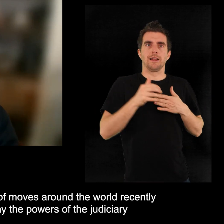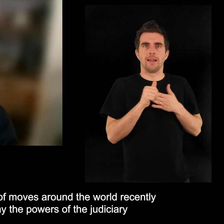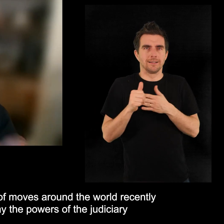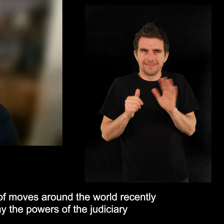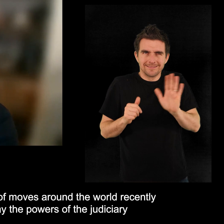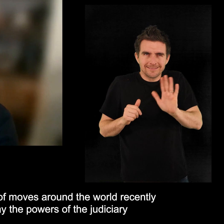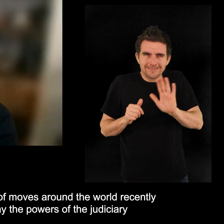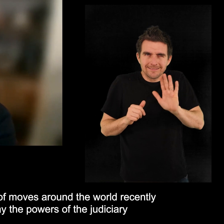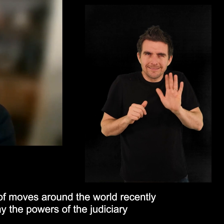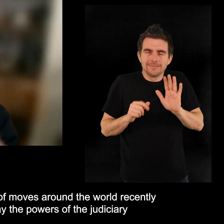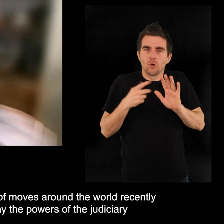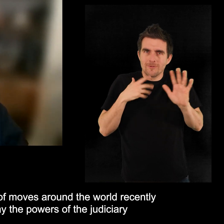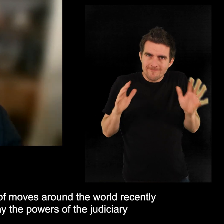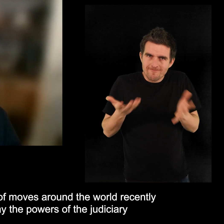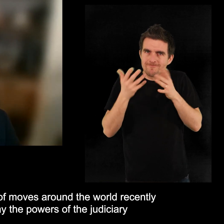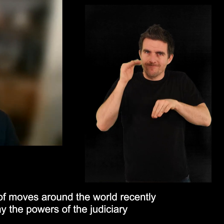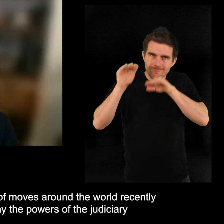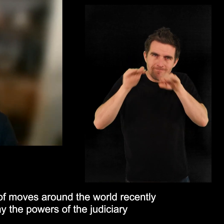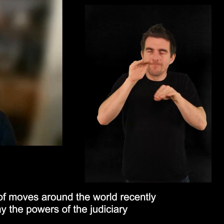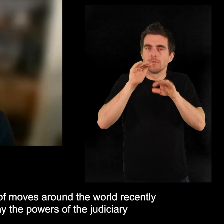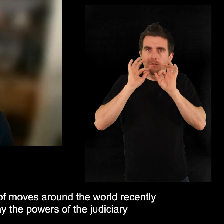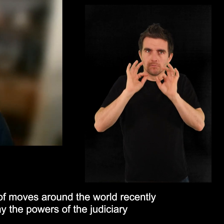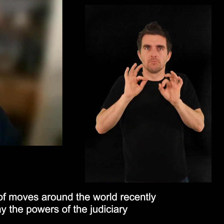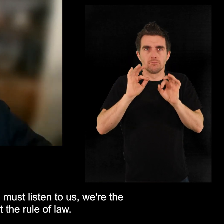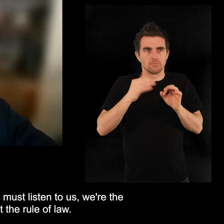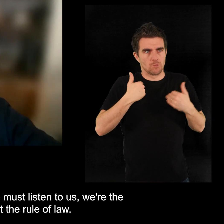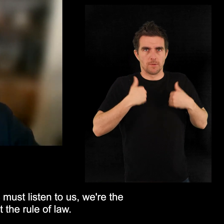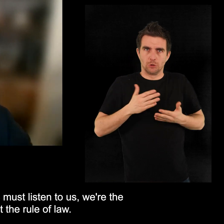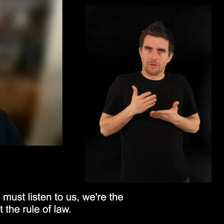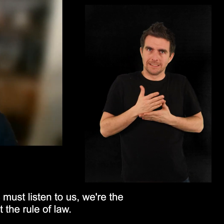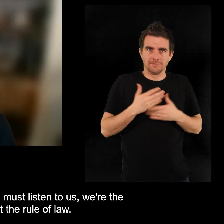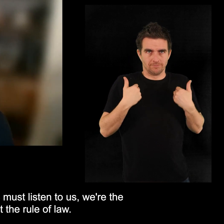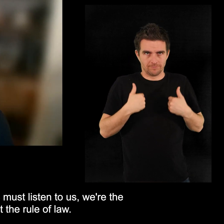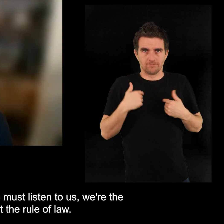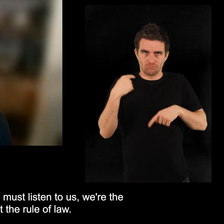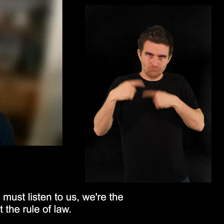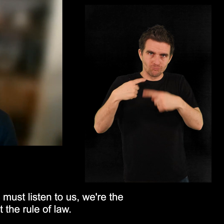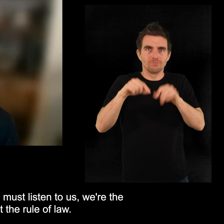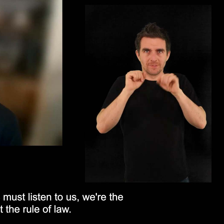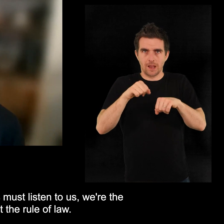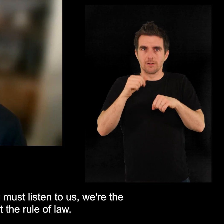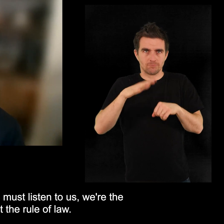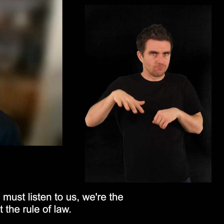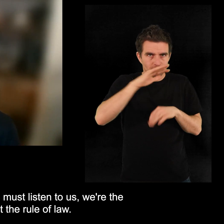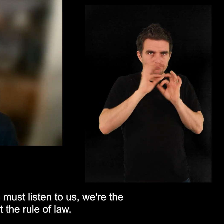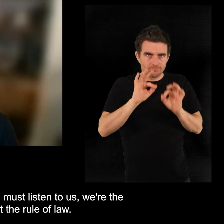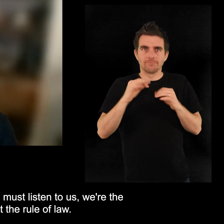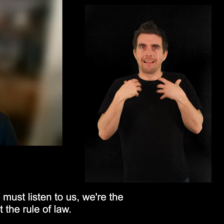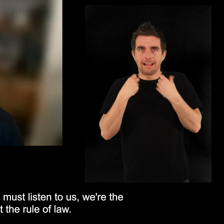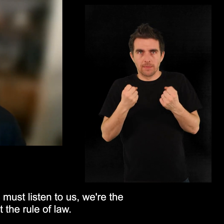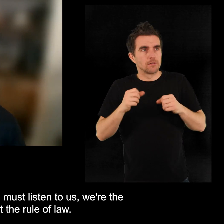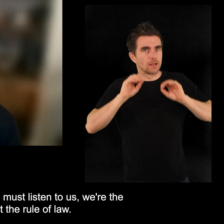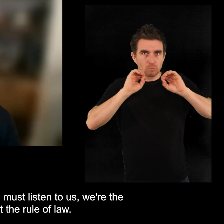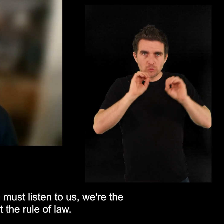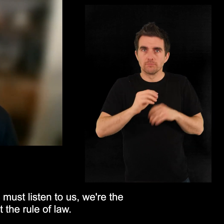the executive to take away the powers of the judiciary, to say, no, no, no, the courts must listen to us. We're the elected leaders.